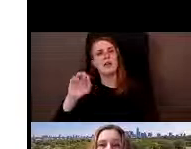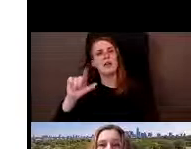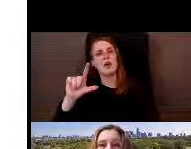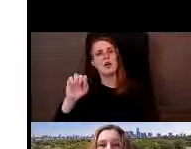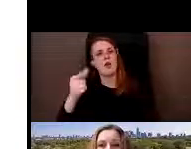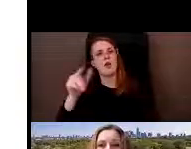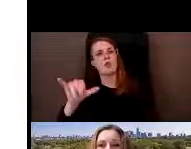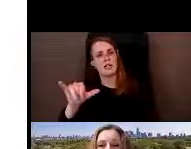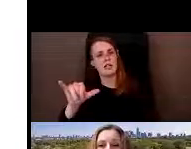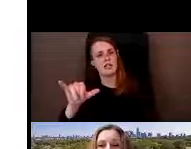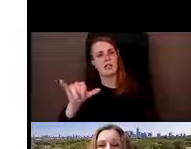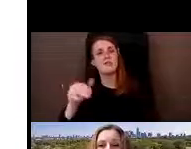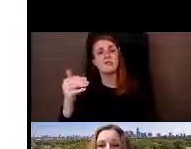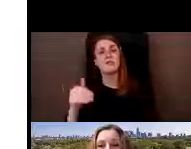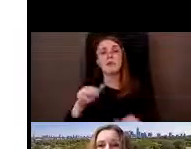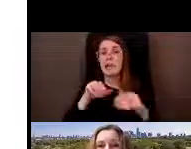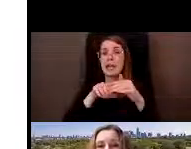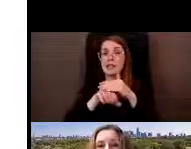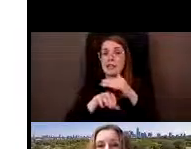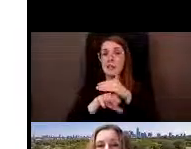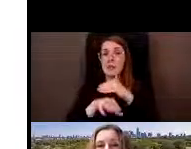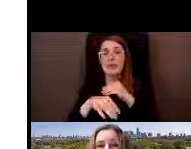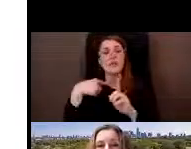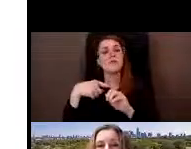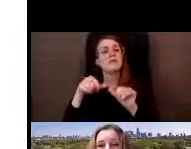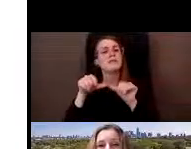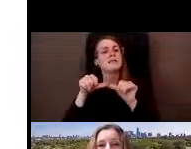accessibility, and sustainability.